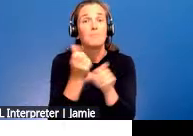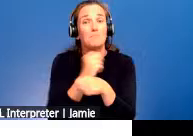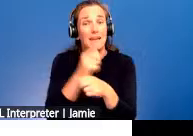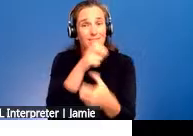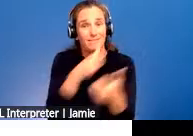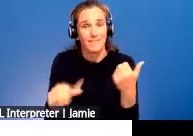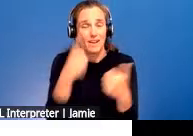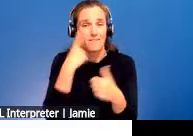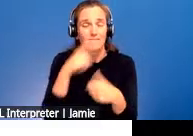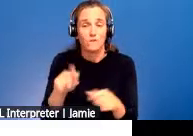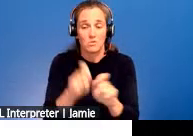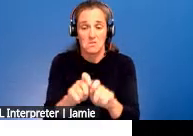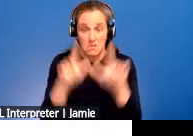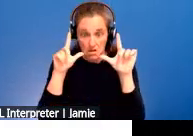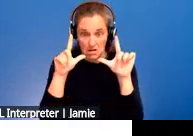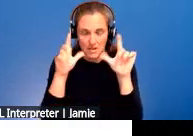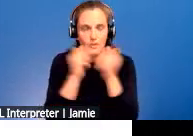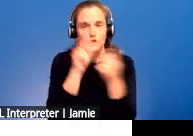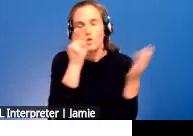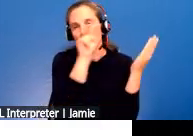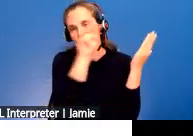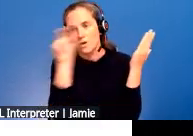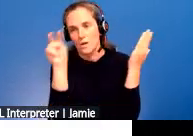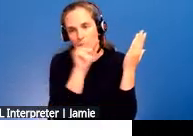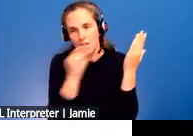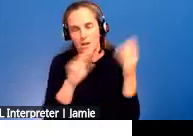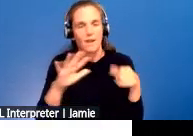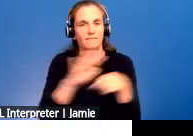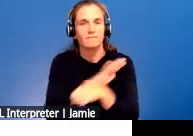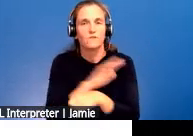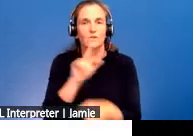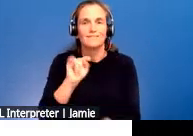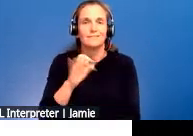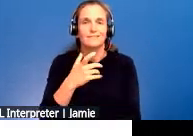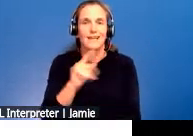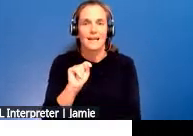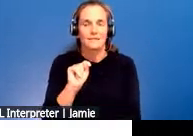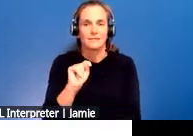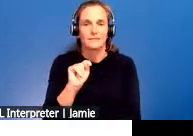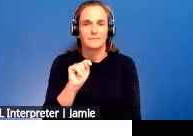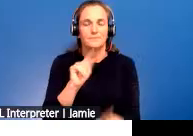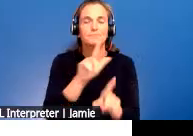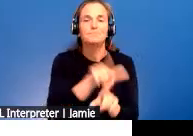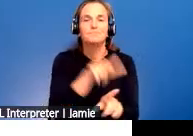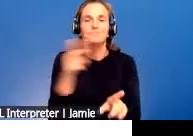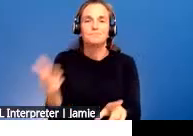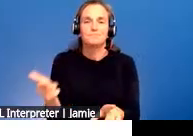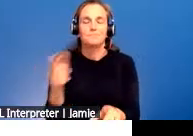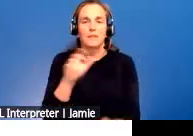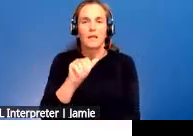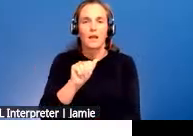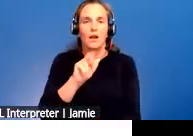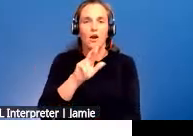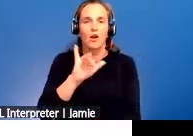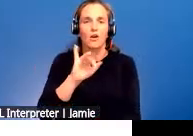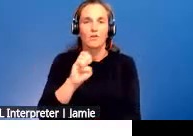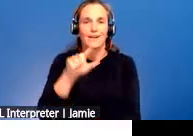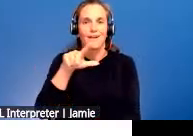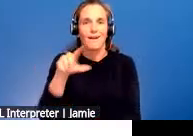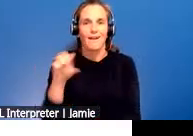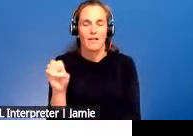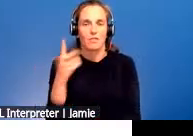to read all of the text. Next, we're going to hear from Ariel on the impacts of inaccessible